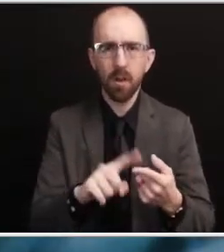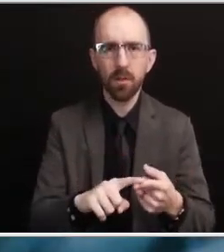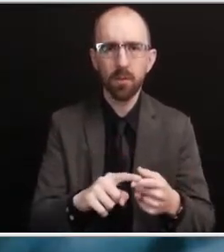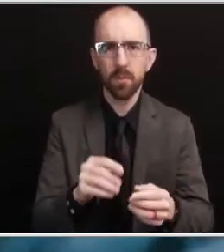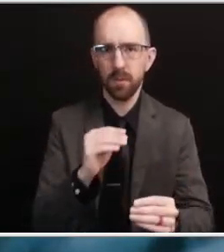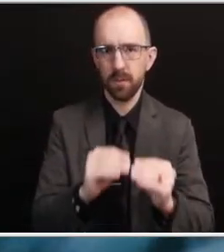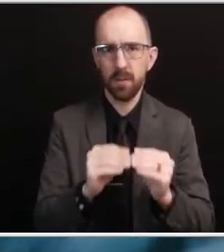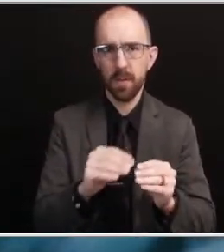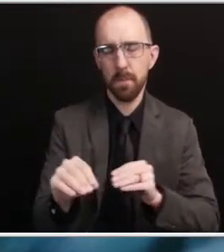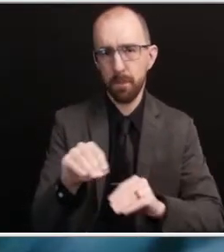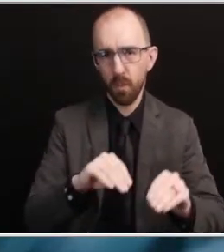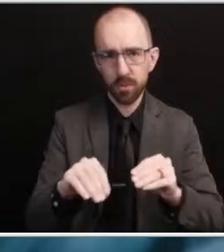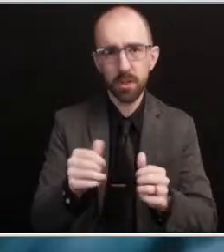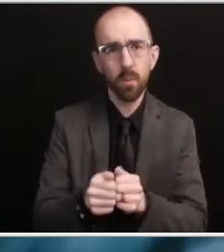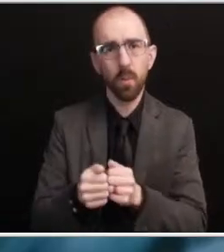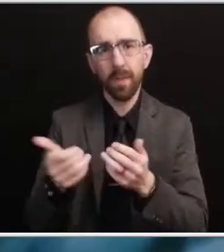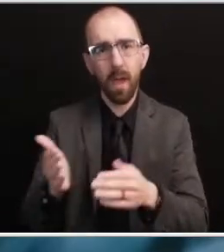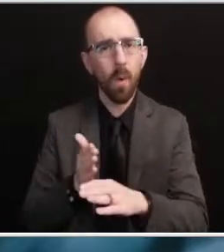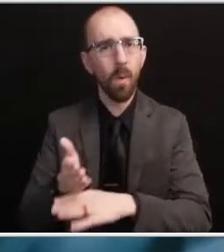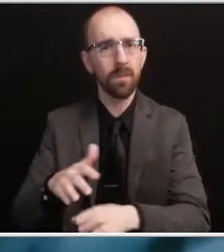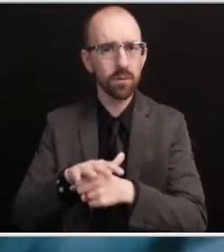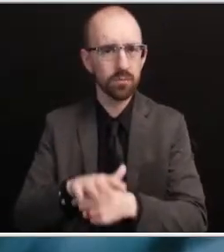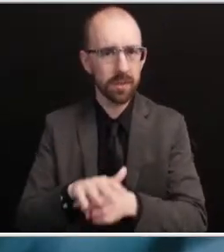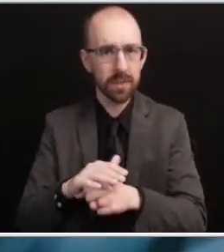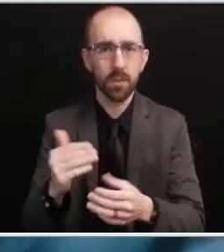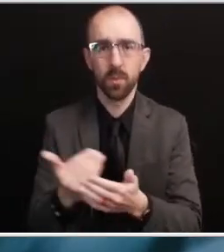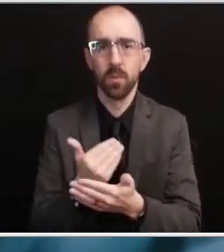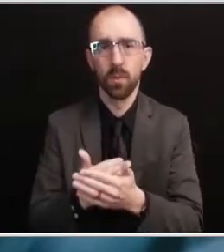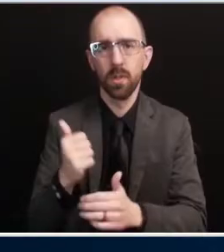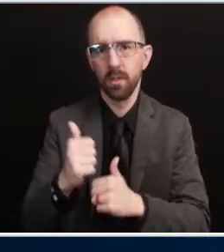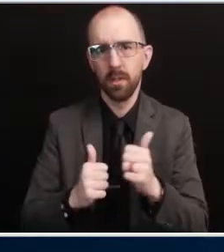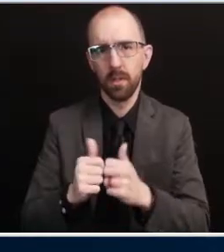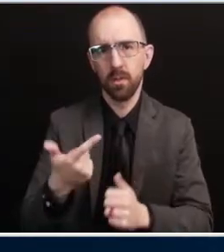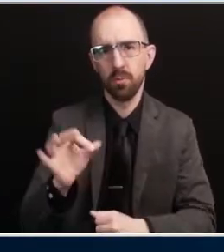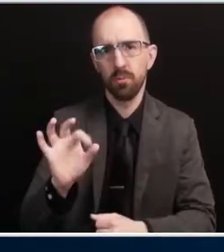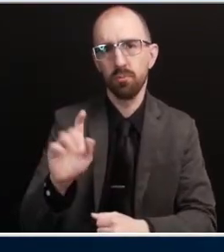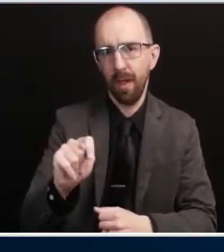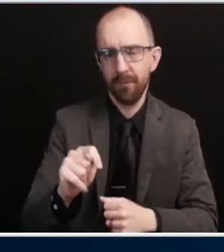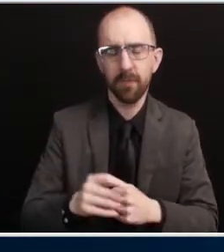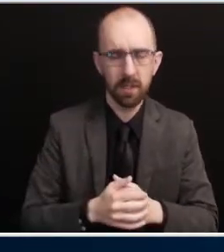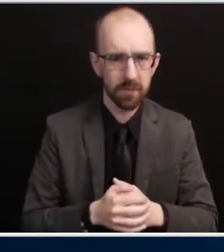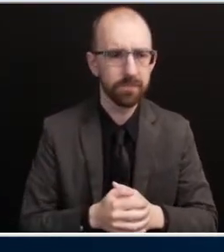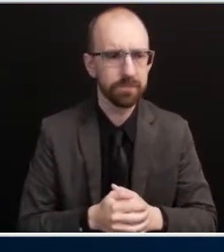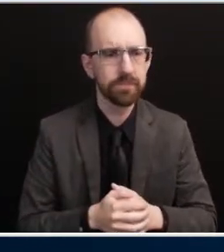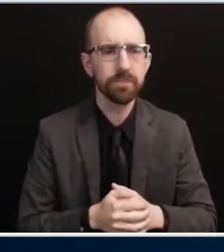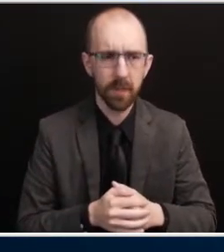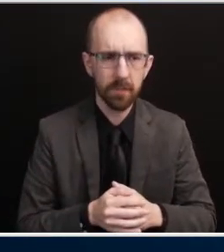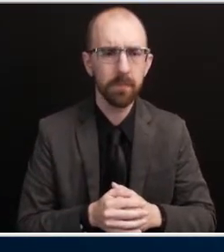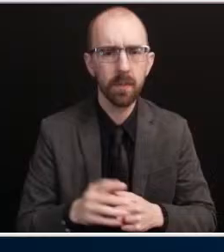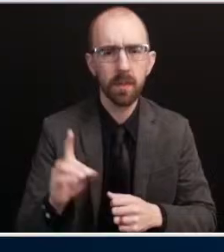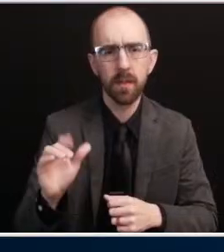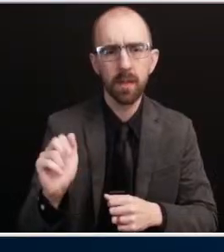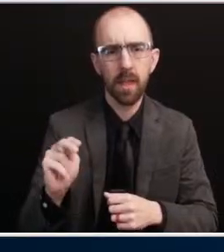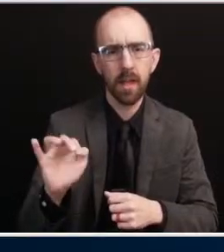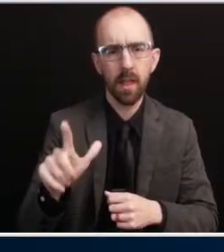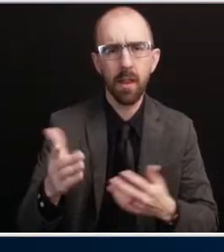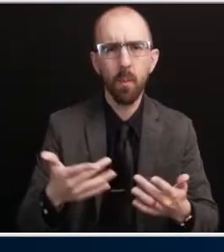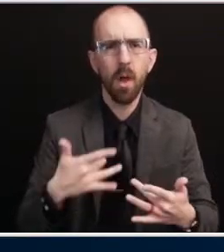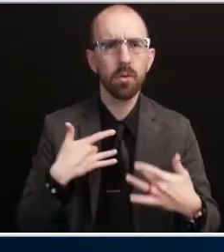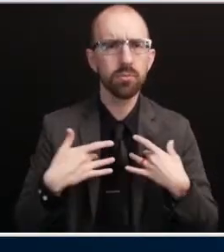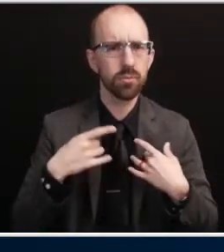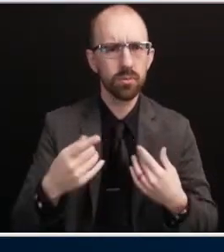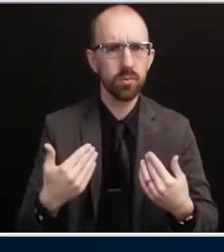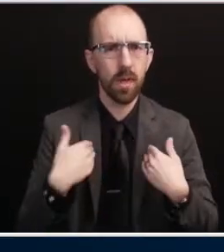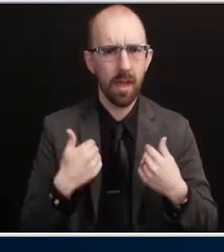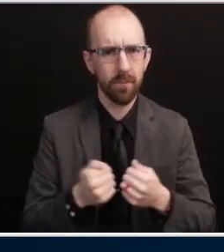the motion without overstressing the newly reconstructed graft. Okay. Daniel, what concerns did you have with the injury, and